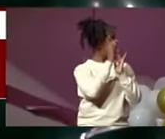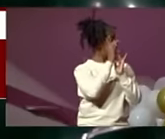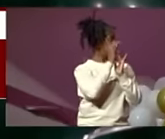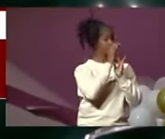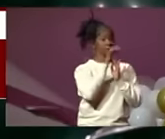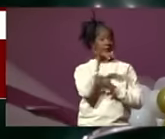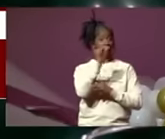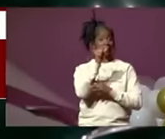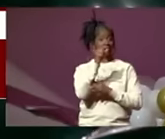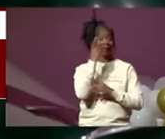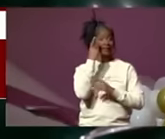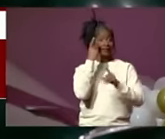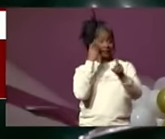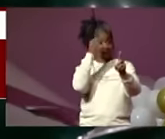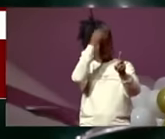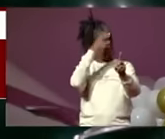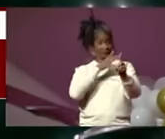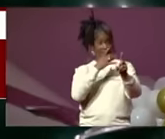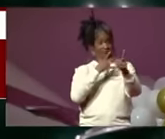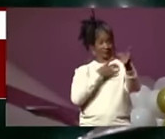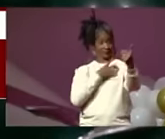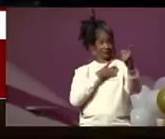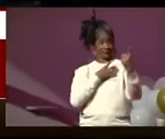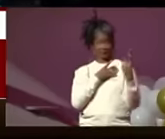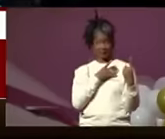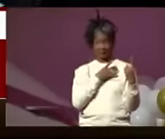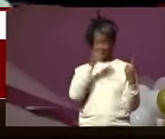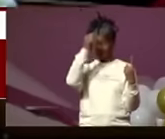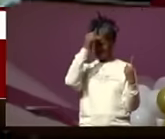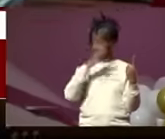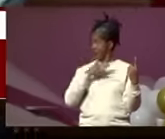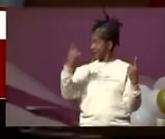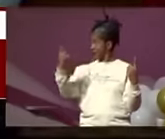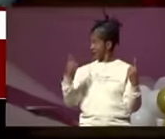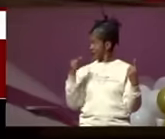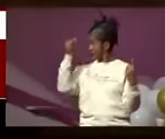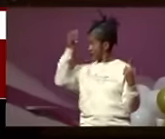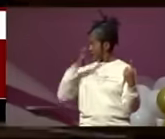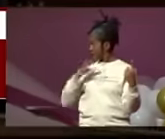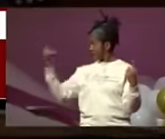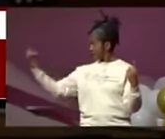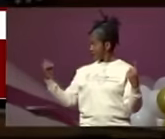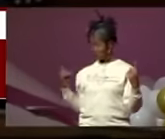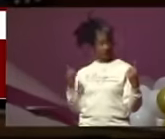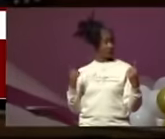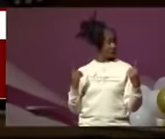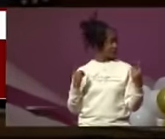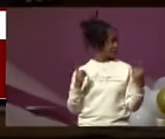Yeah, I see y'all coming. Bless your heart. Bless your heart. I love it. I love it. I love it.